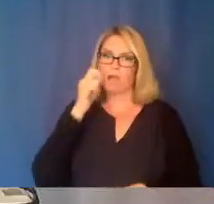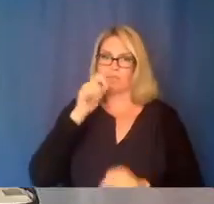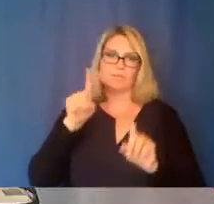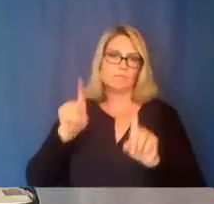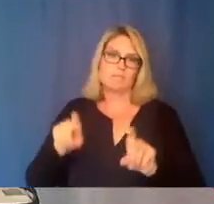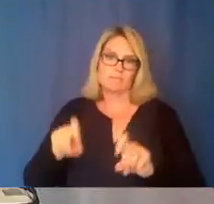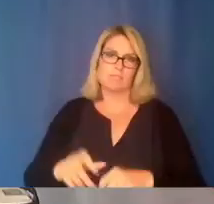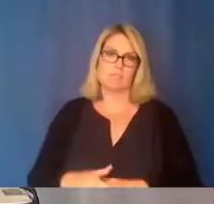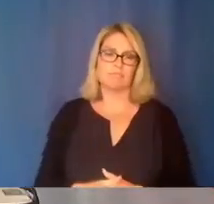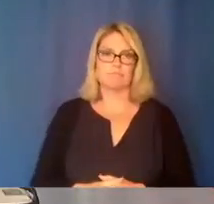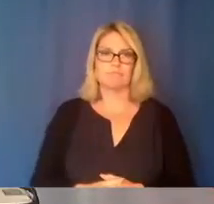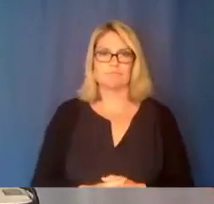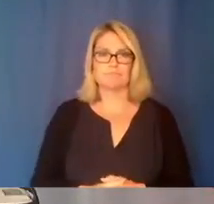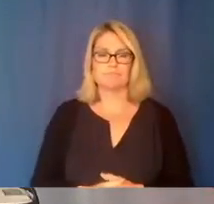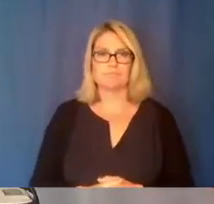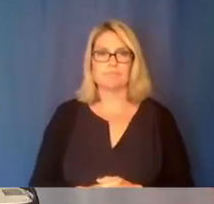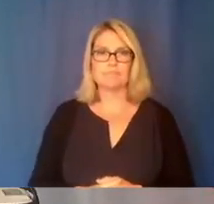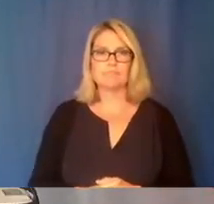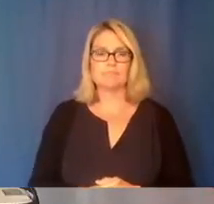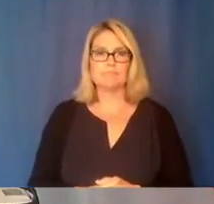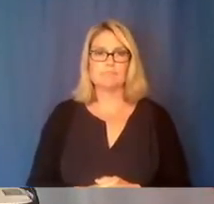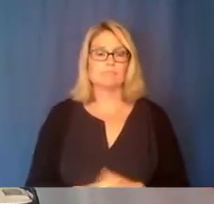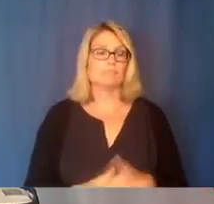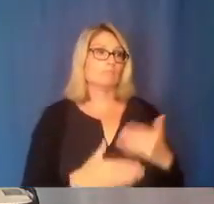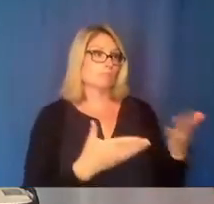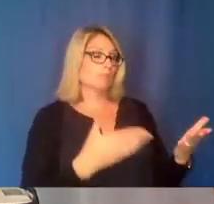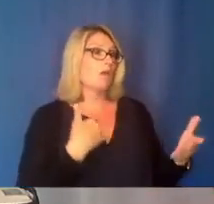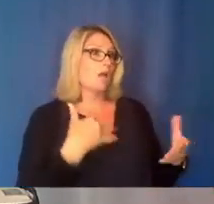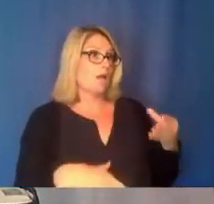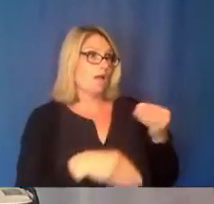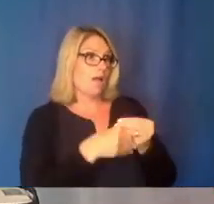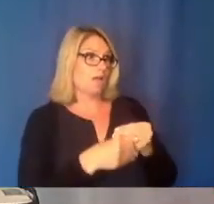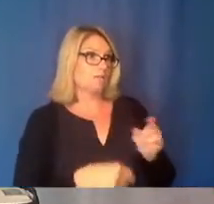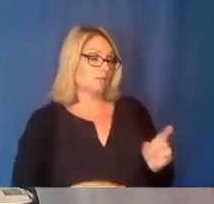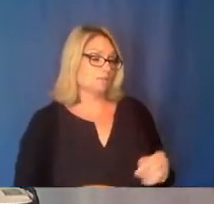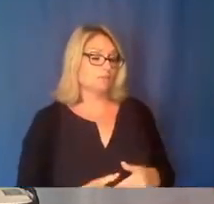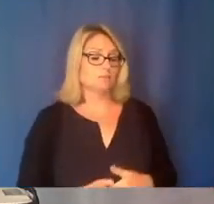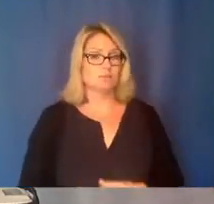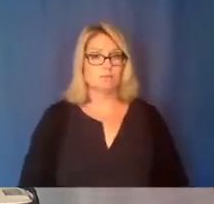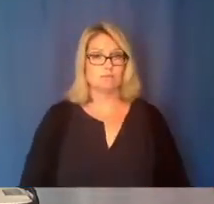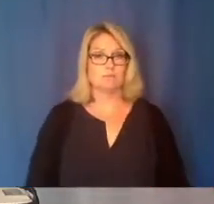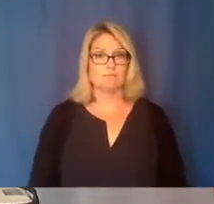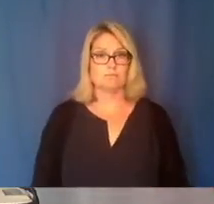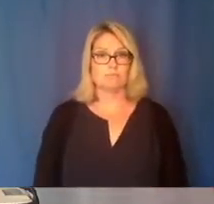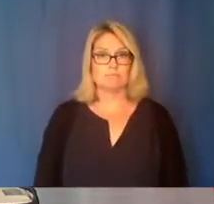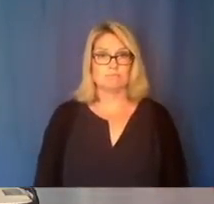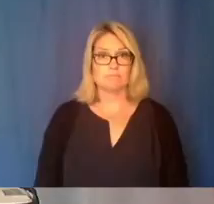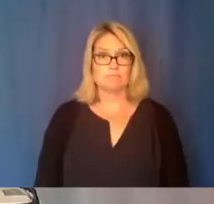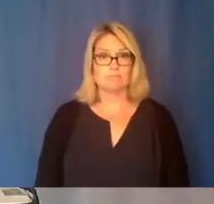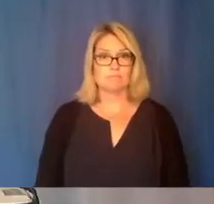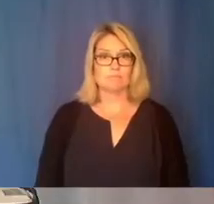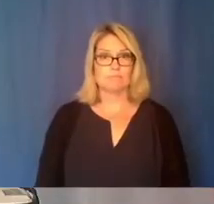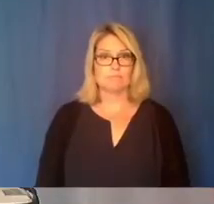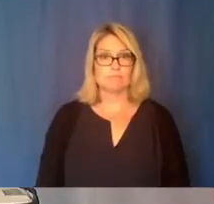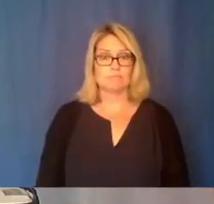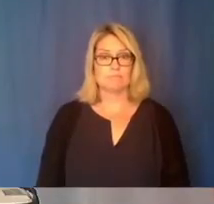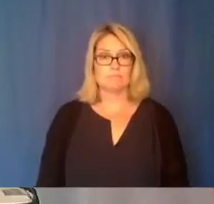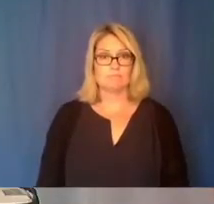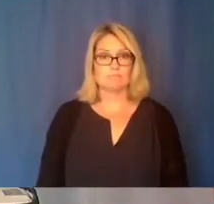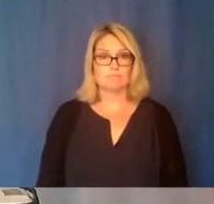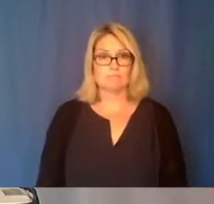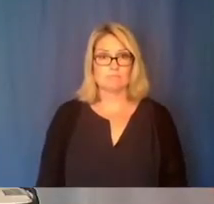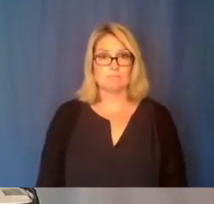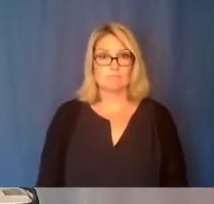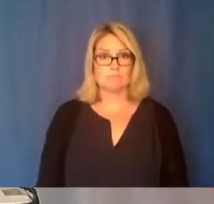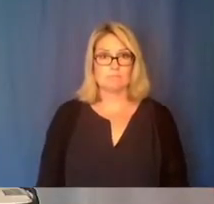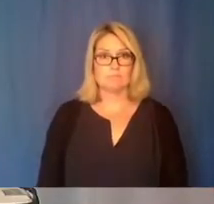And Steve, I would only add that I would never say that we aren't mindful of the fact that we have impediments